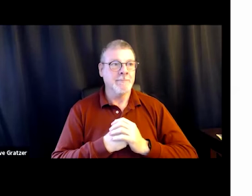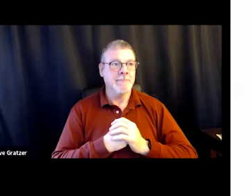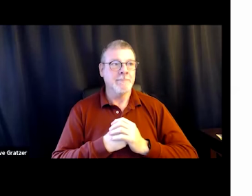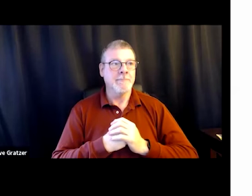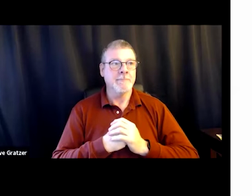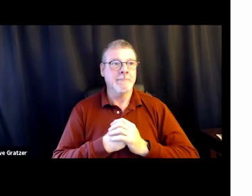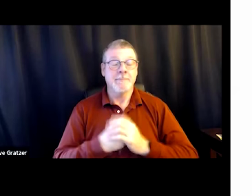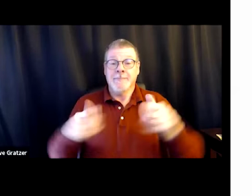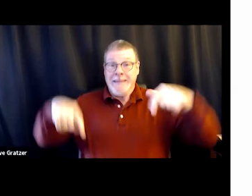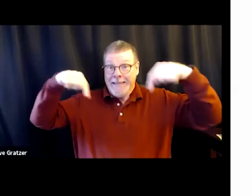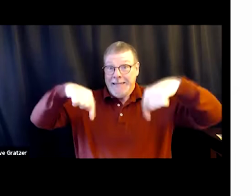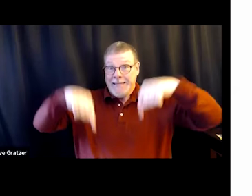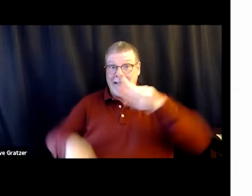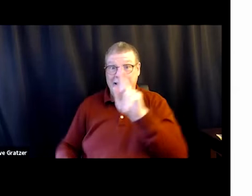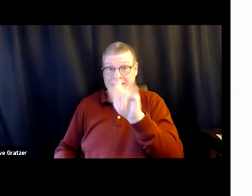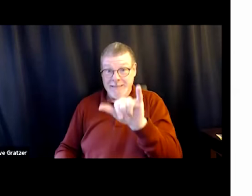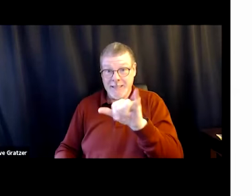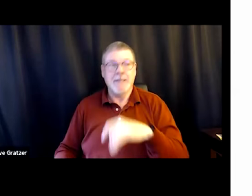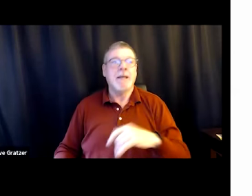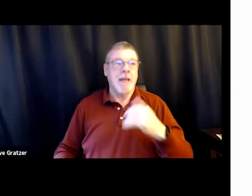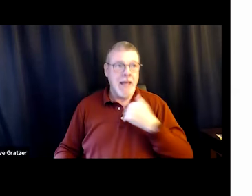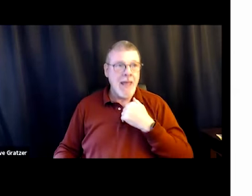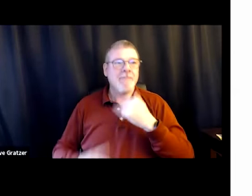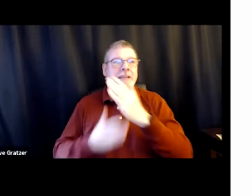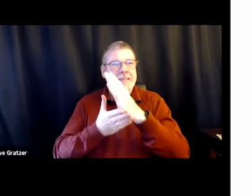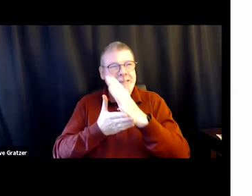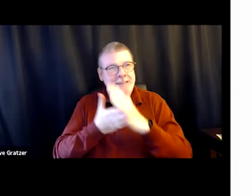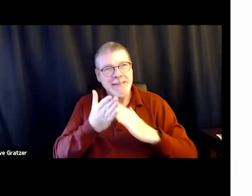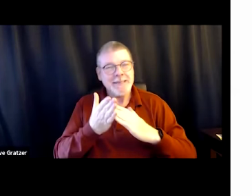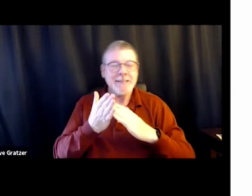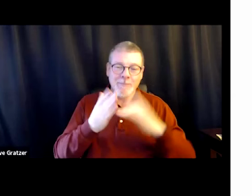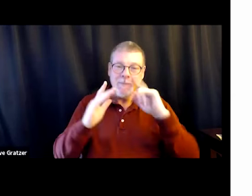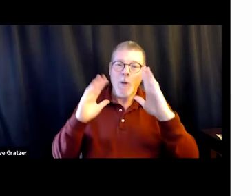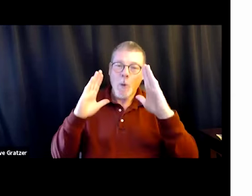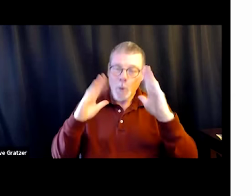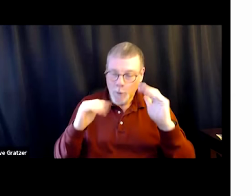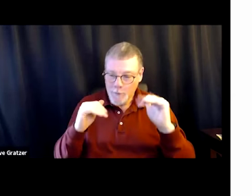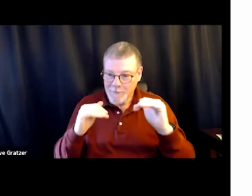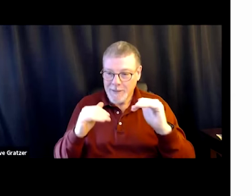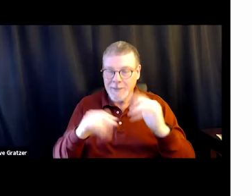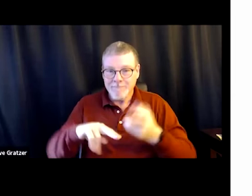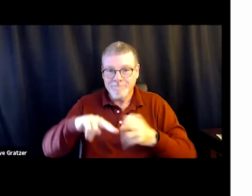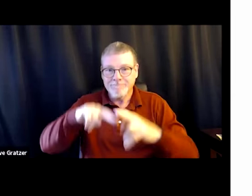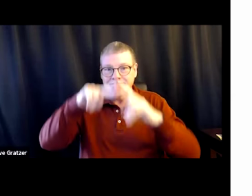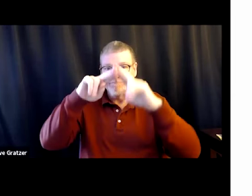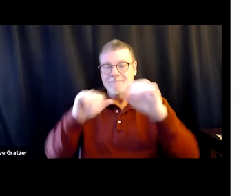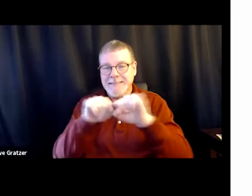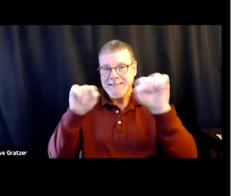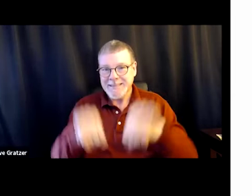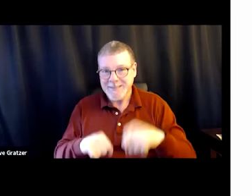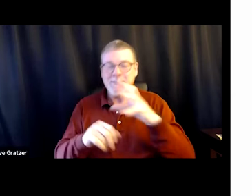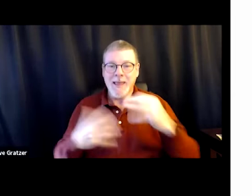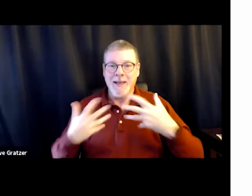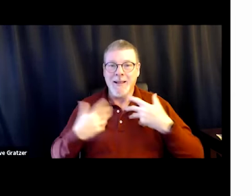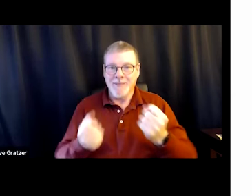Here in Kentucky, we have kind of a scaffold in place. So we're hopefully going to, you know, continue to enhance our programs and services. We currently have the